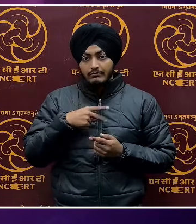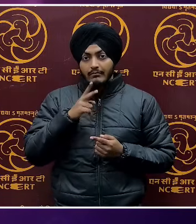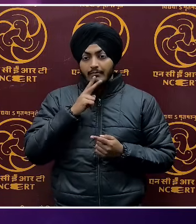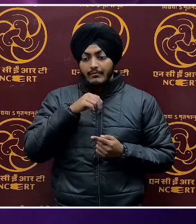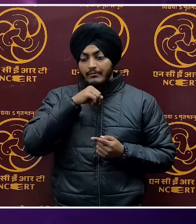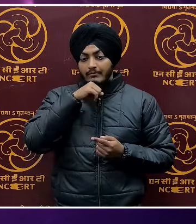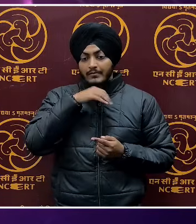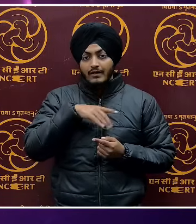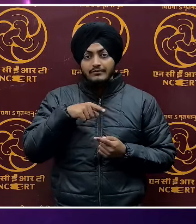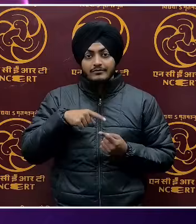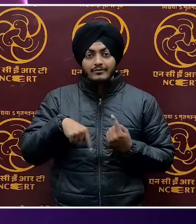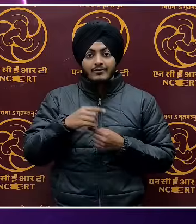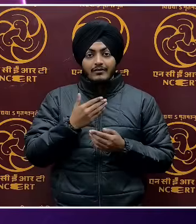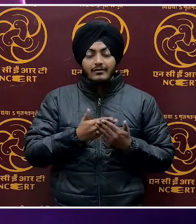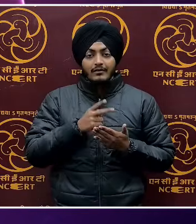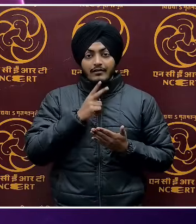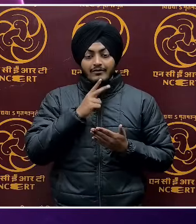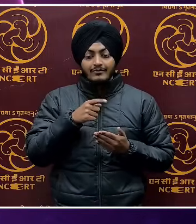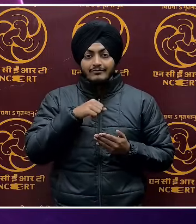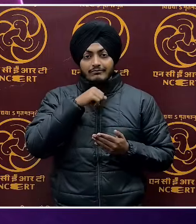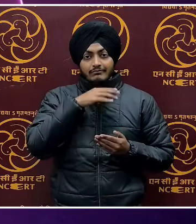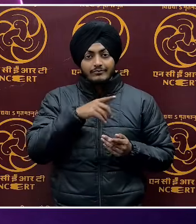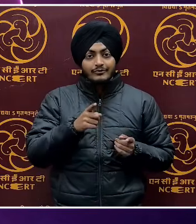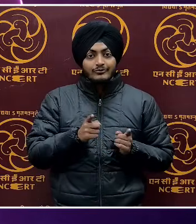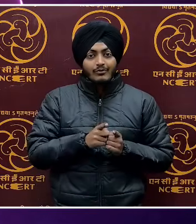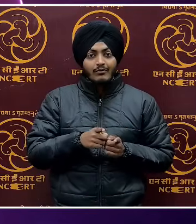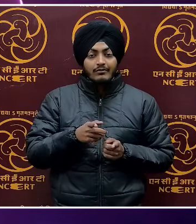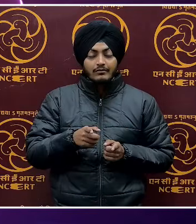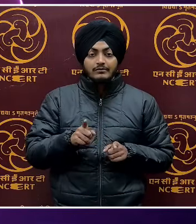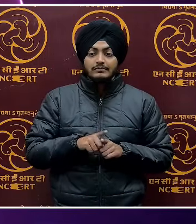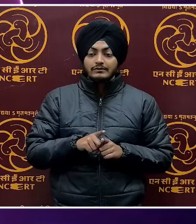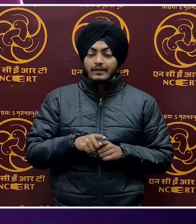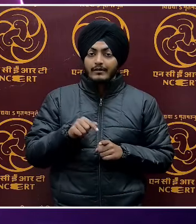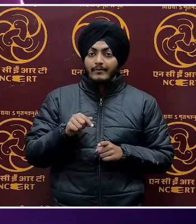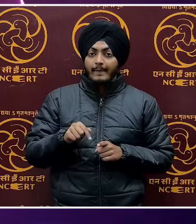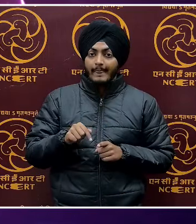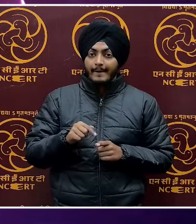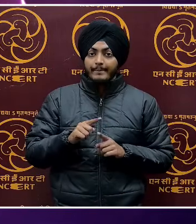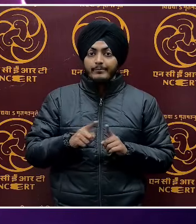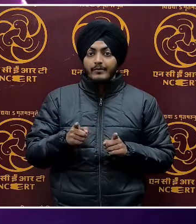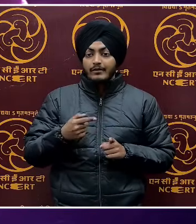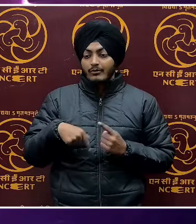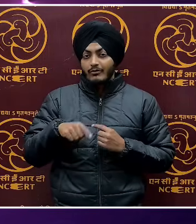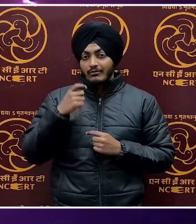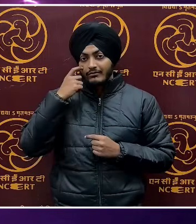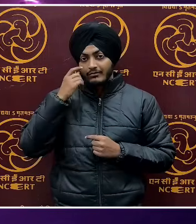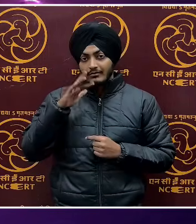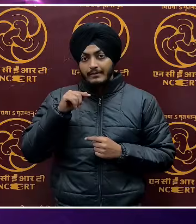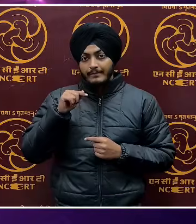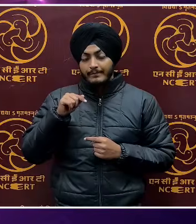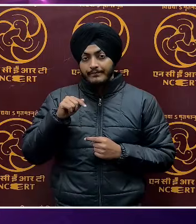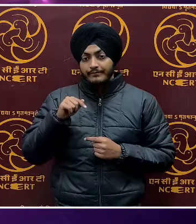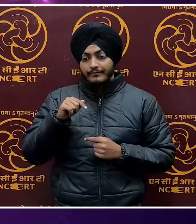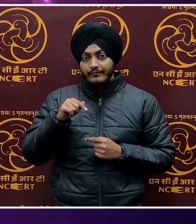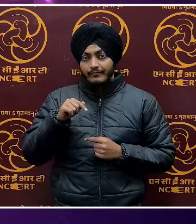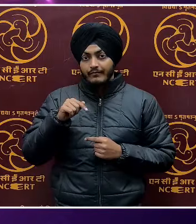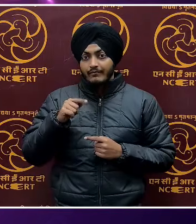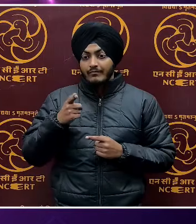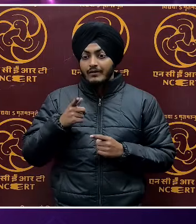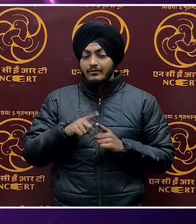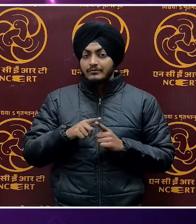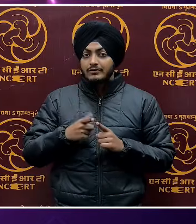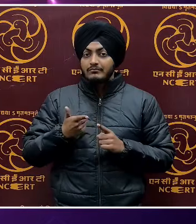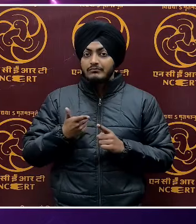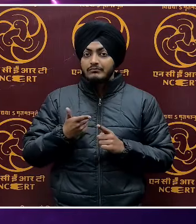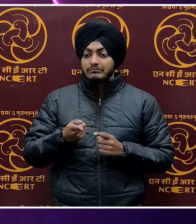tots, they are also little, right? Our second class students, they are little. But do you think if they are little, they are very fragile and they